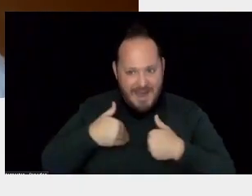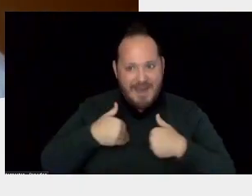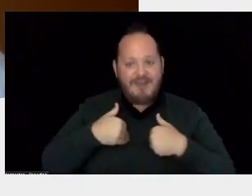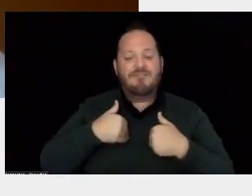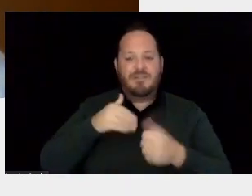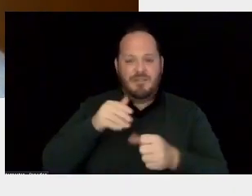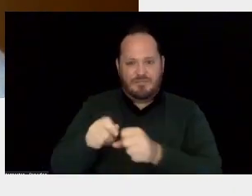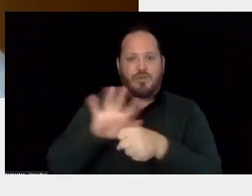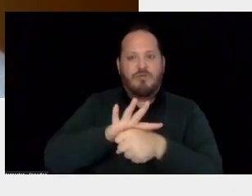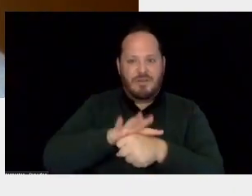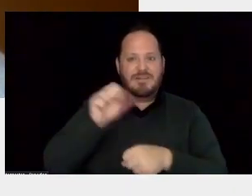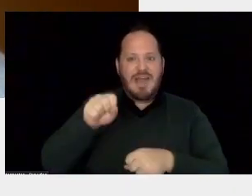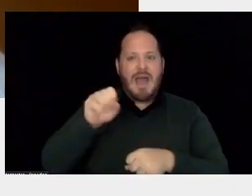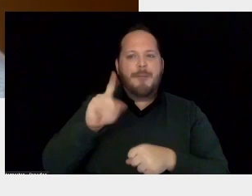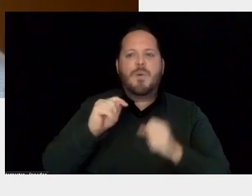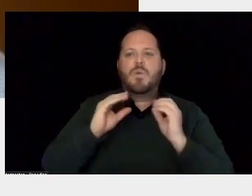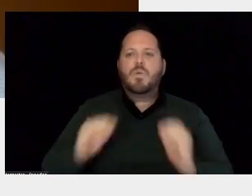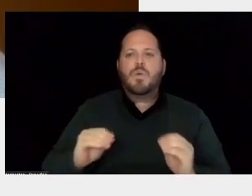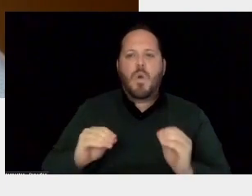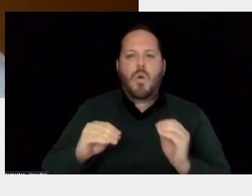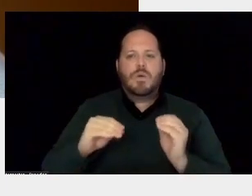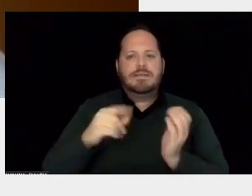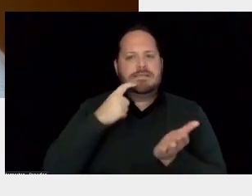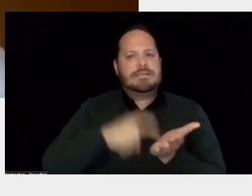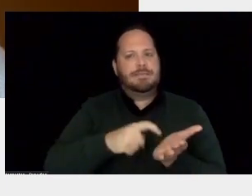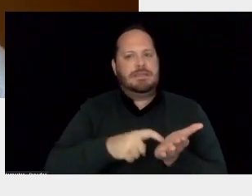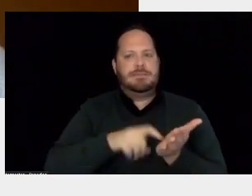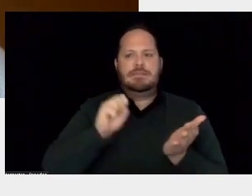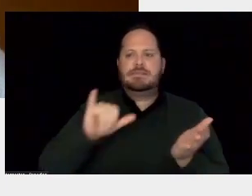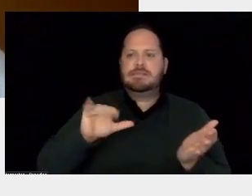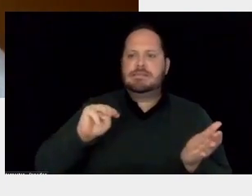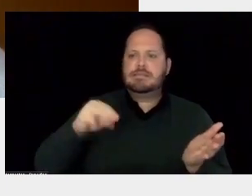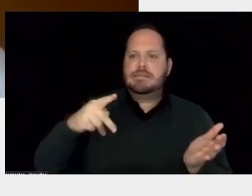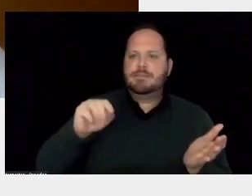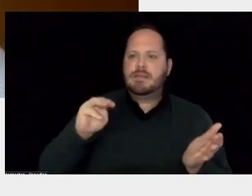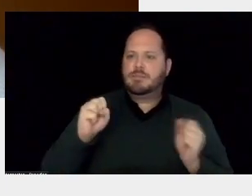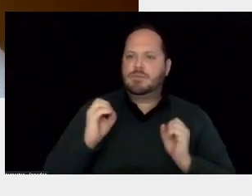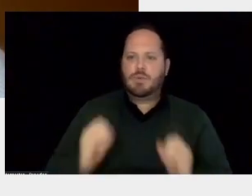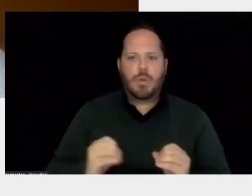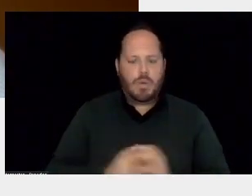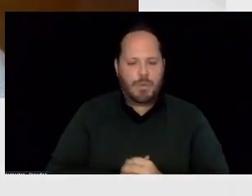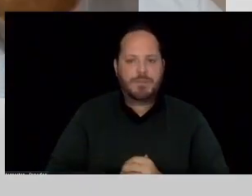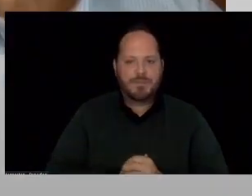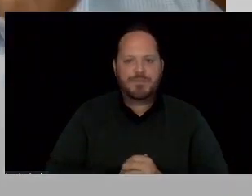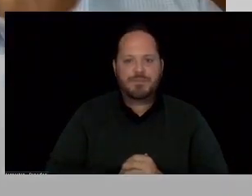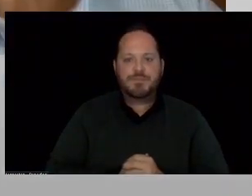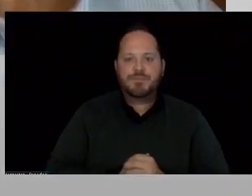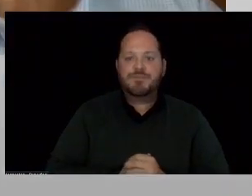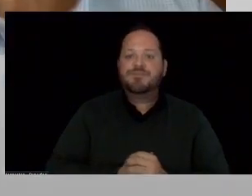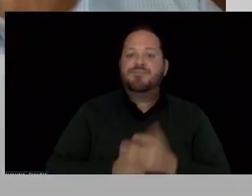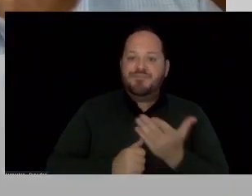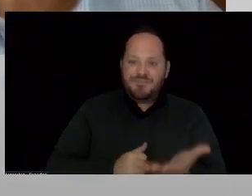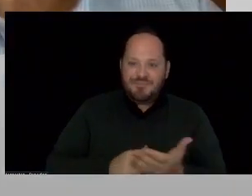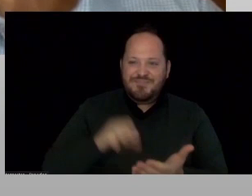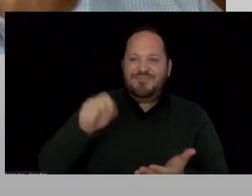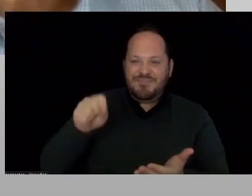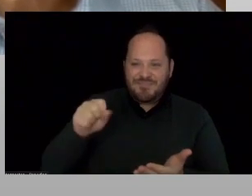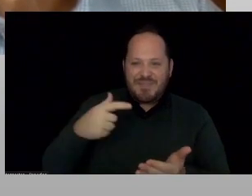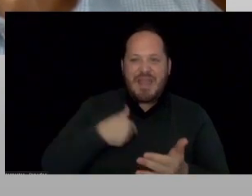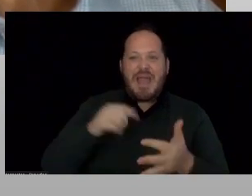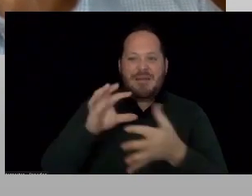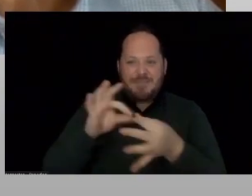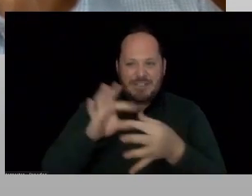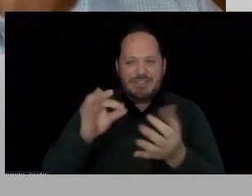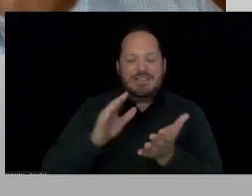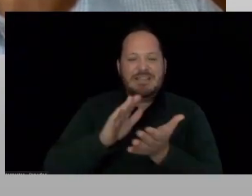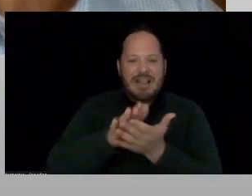careful. And I wouldn't share any of those things. Leslie? Yeah. So I mentioned cleaning and disinfection and that we come back to that.